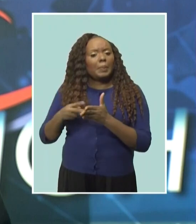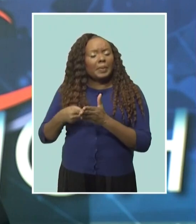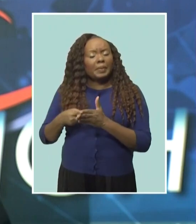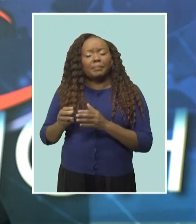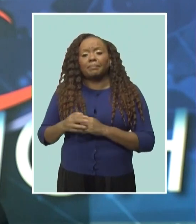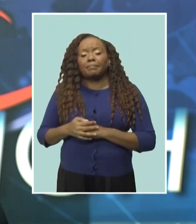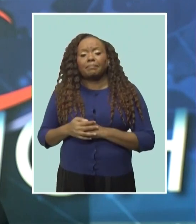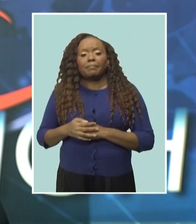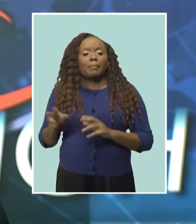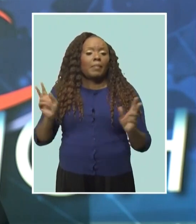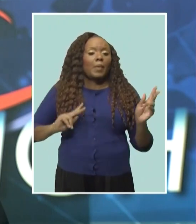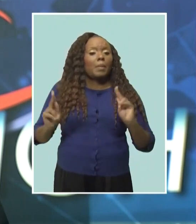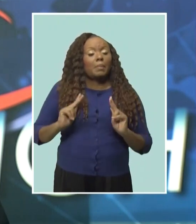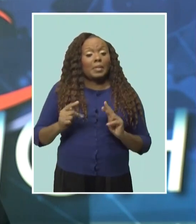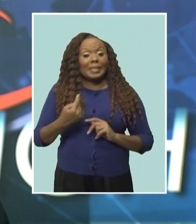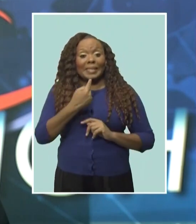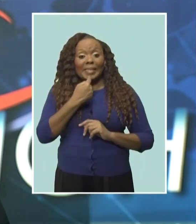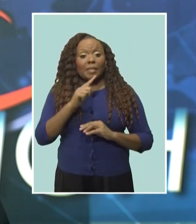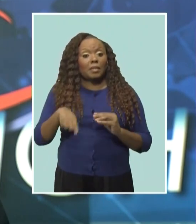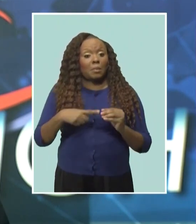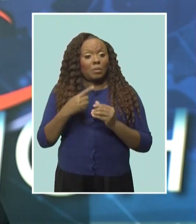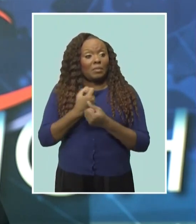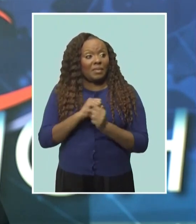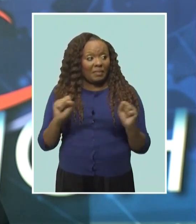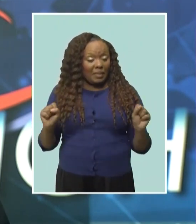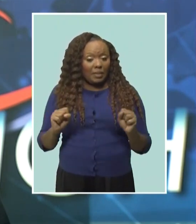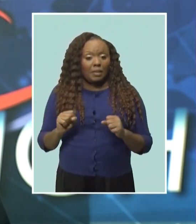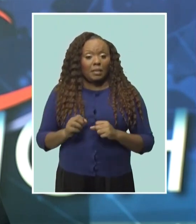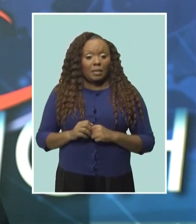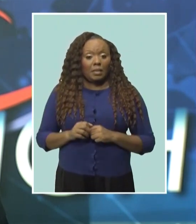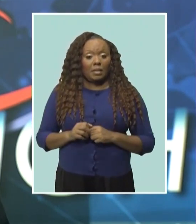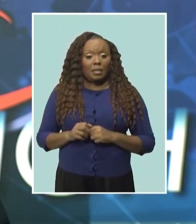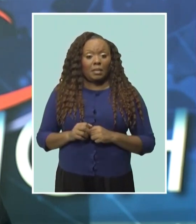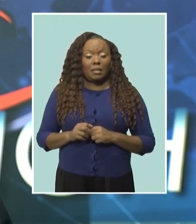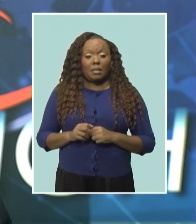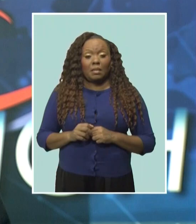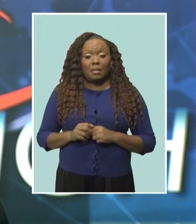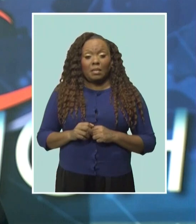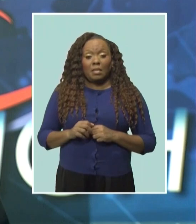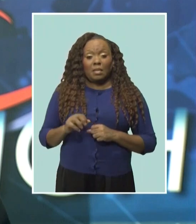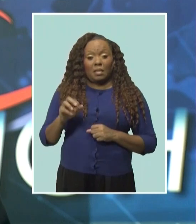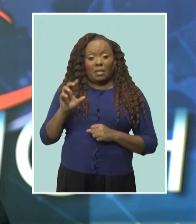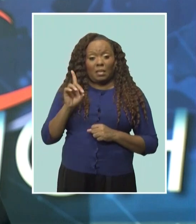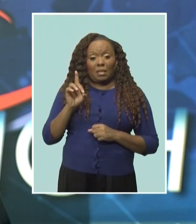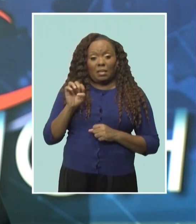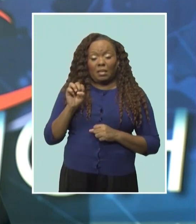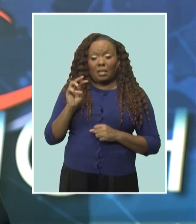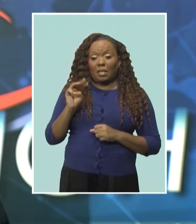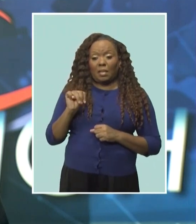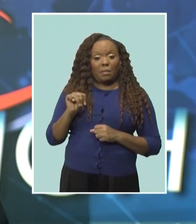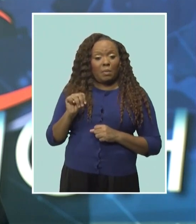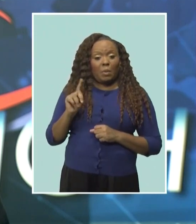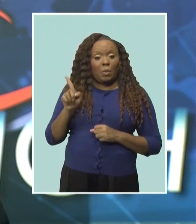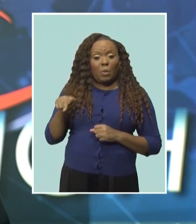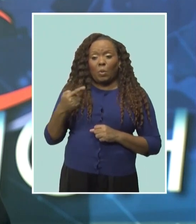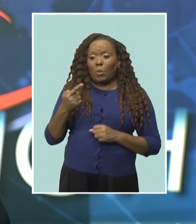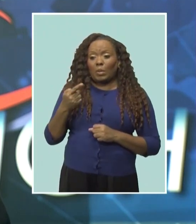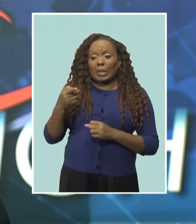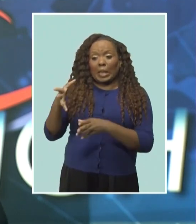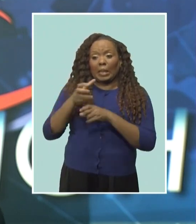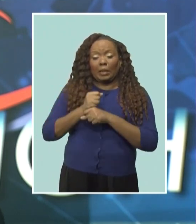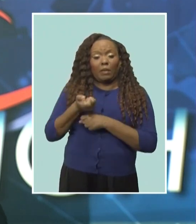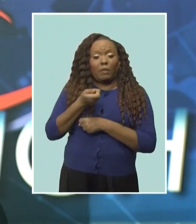He also disclosed that the DEM has received fewer damage reports than with Hurricane Elsa and Tropical Storm